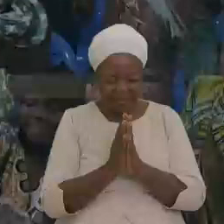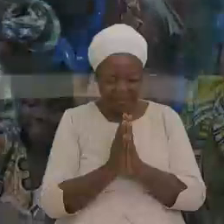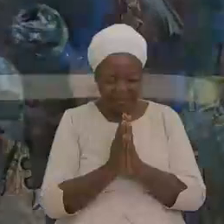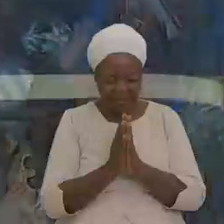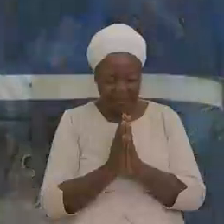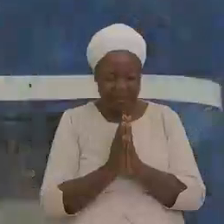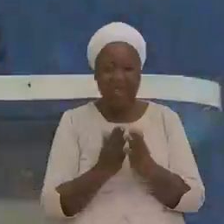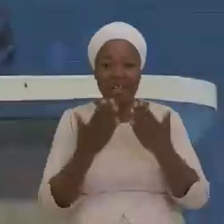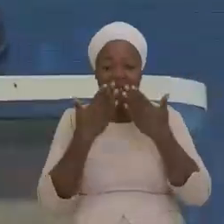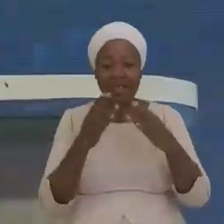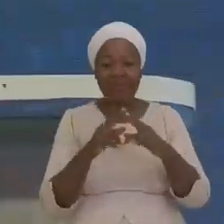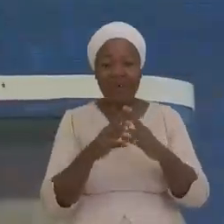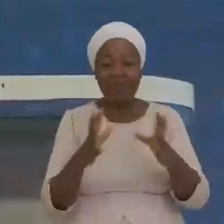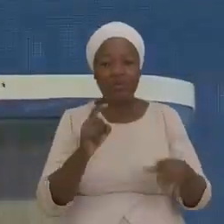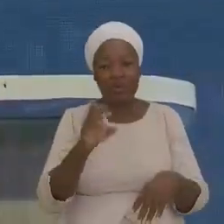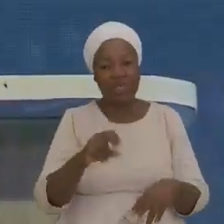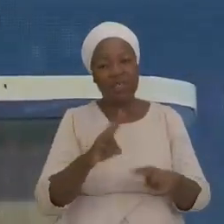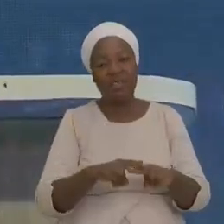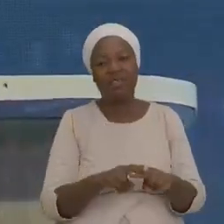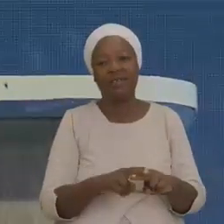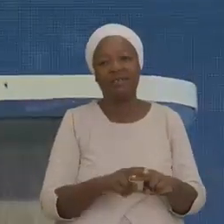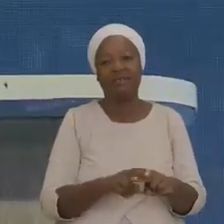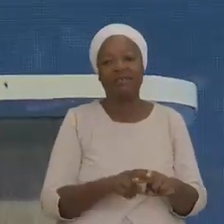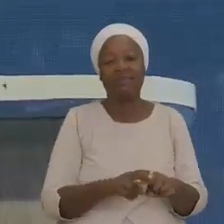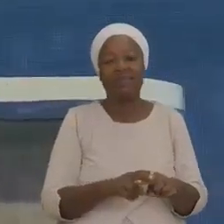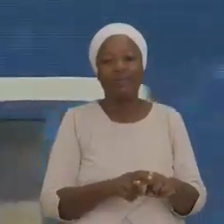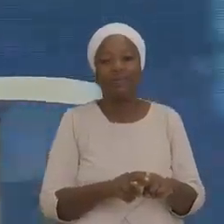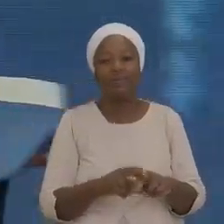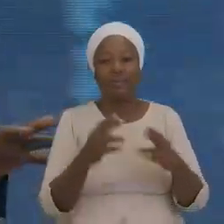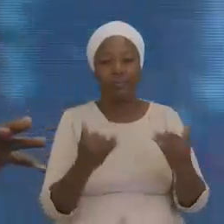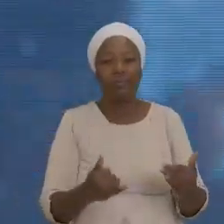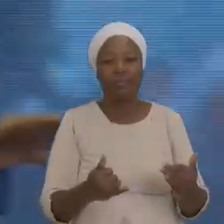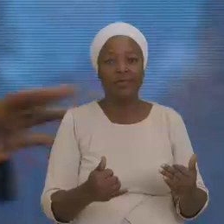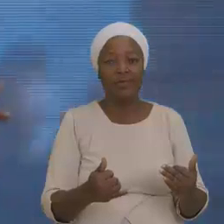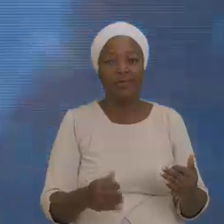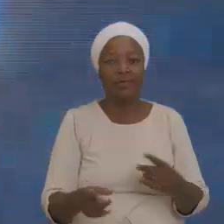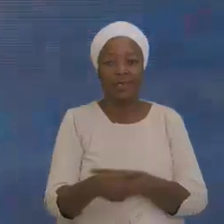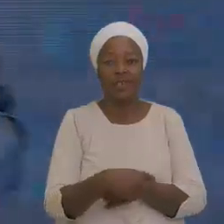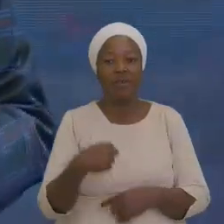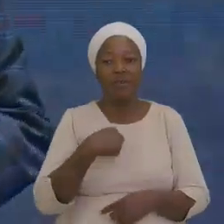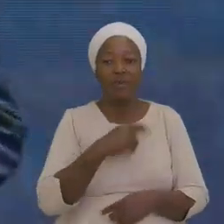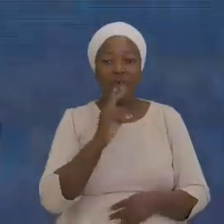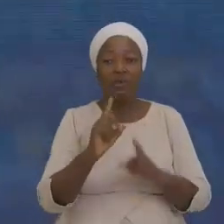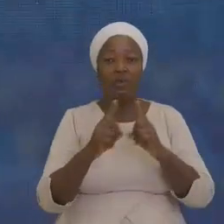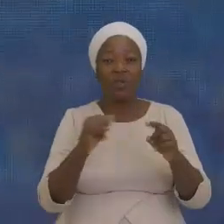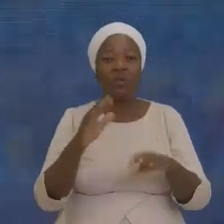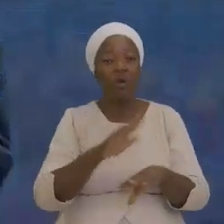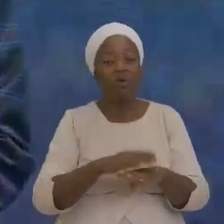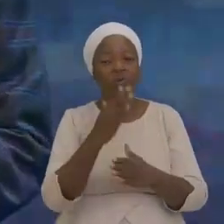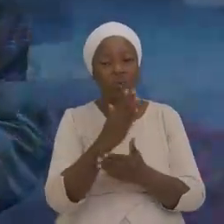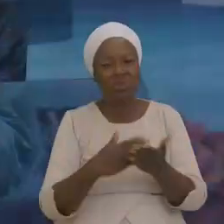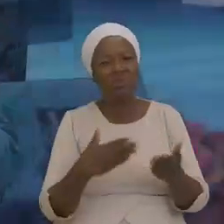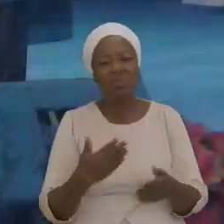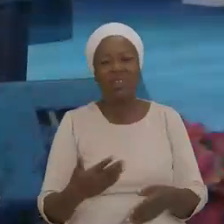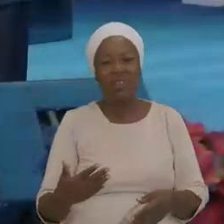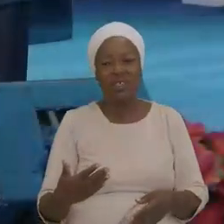Thank you very much. You can sit down. Today we're talking on something